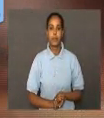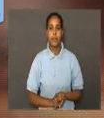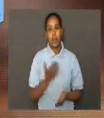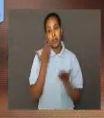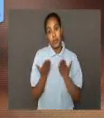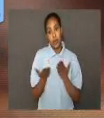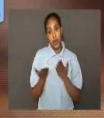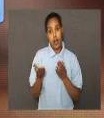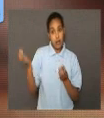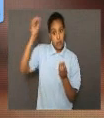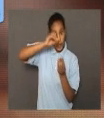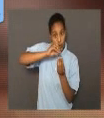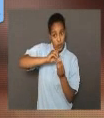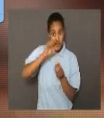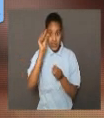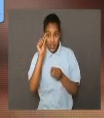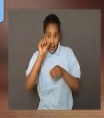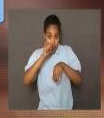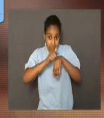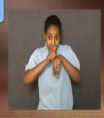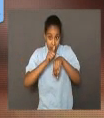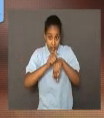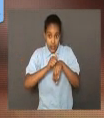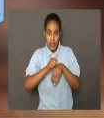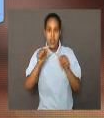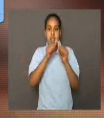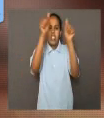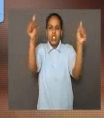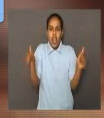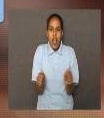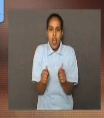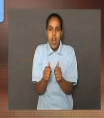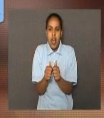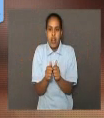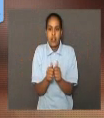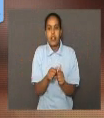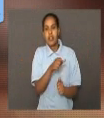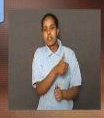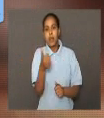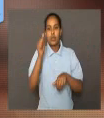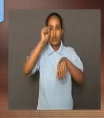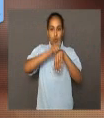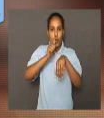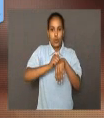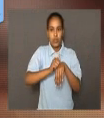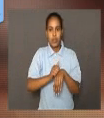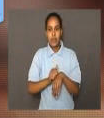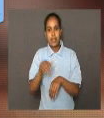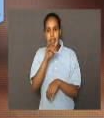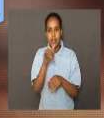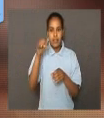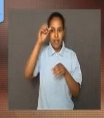If you pour some sand into a jar and then pour some stones on top of the